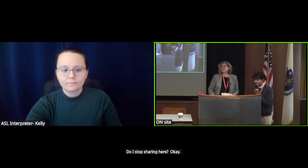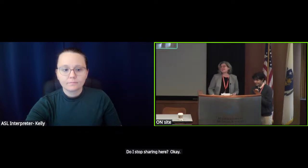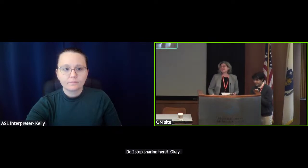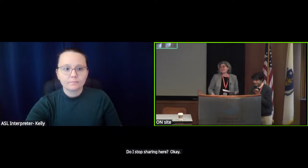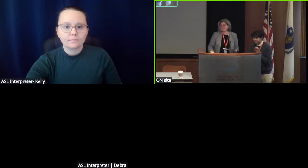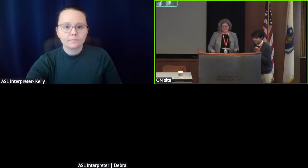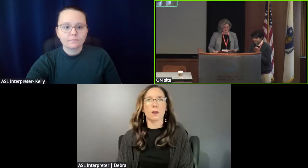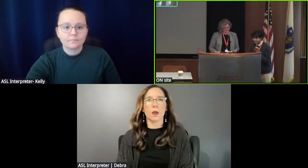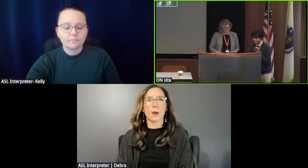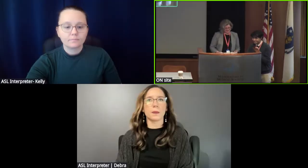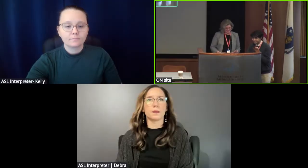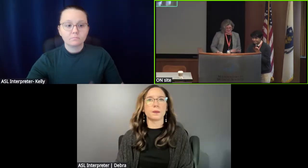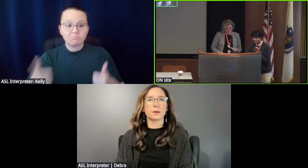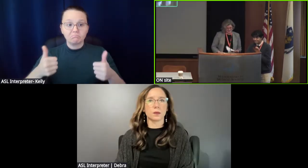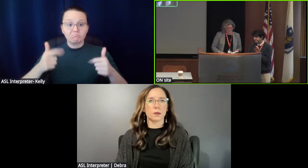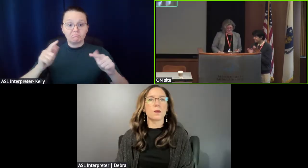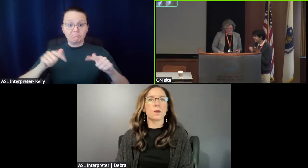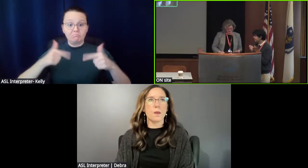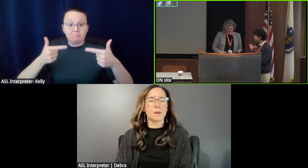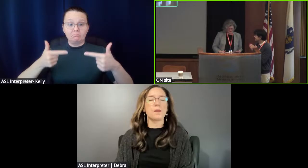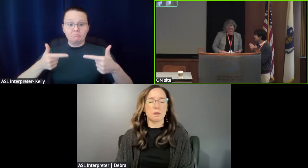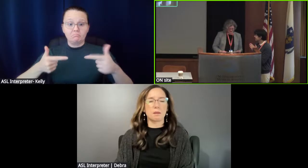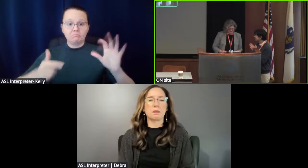Thank you. Thank you.